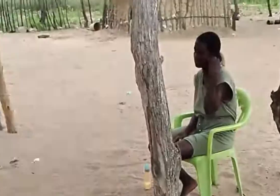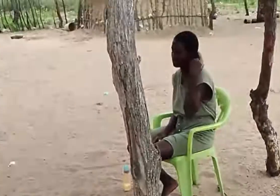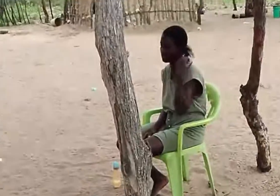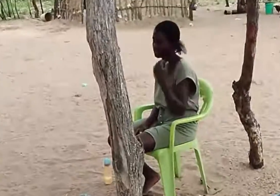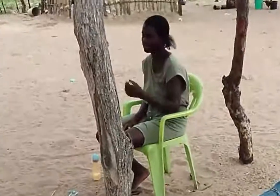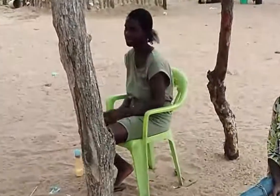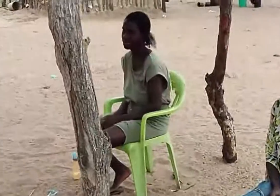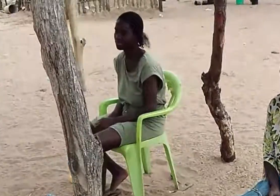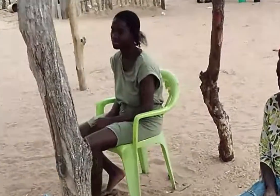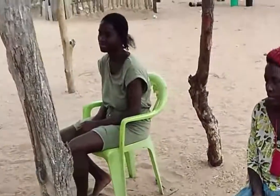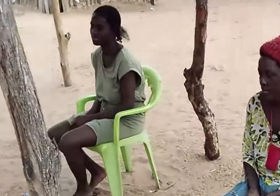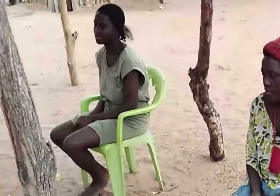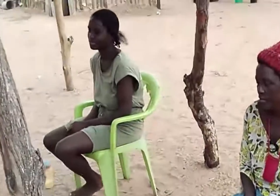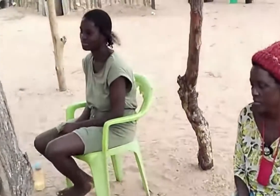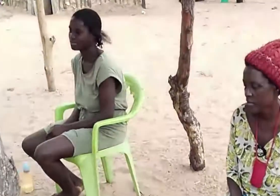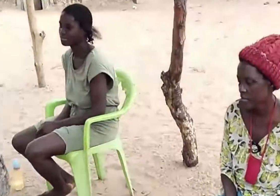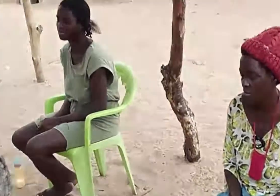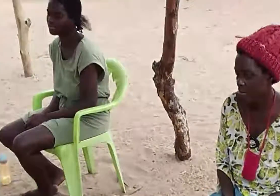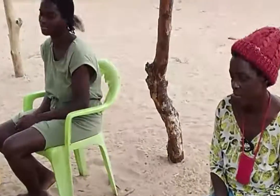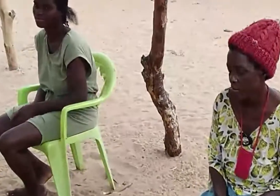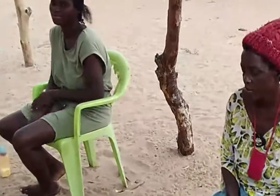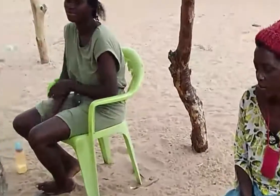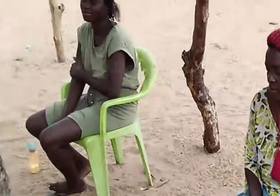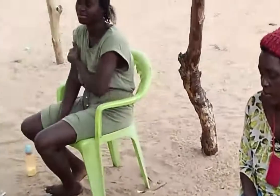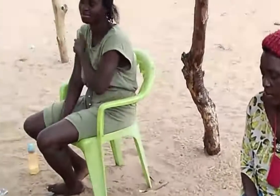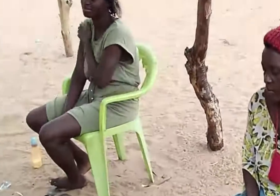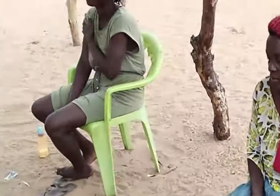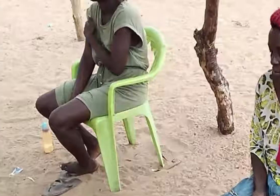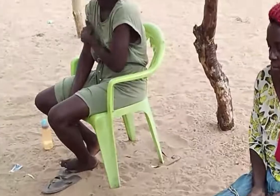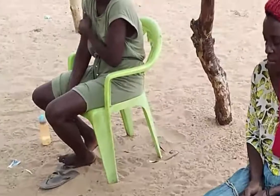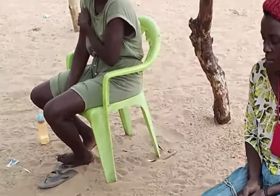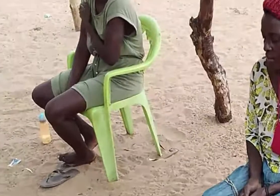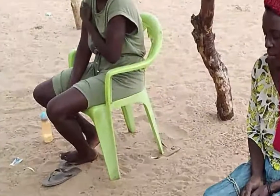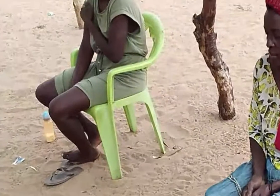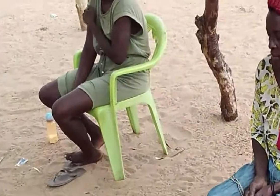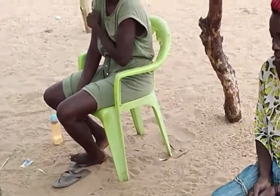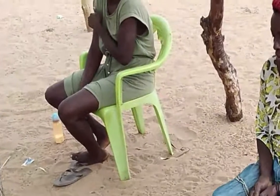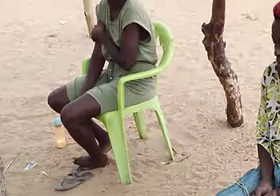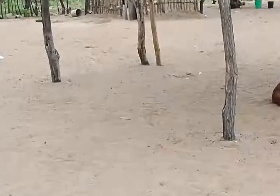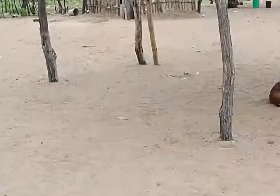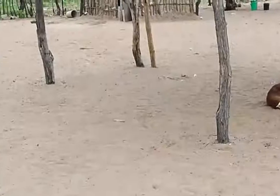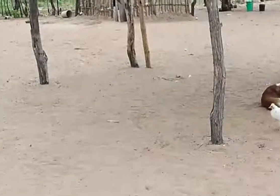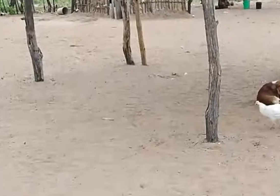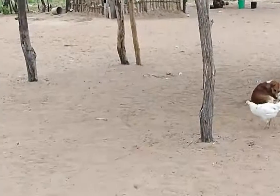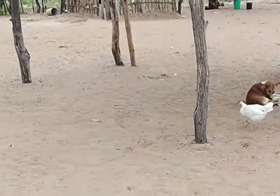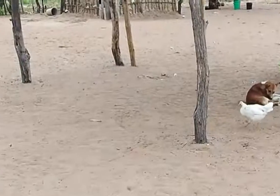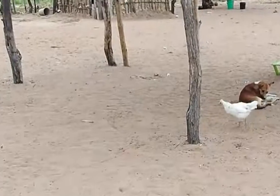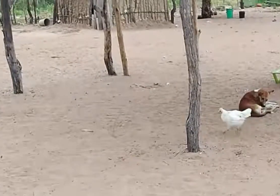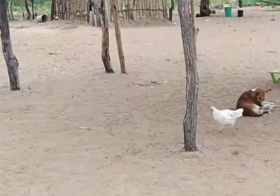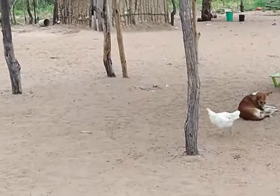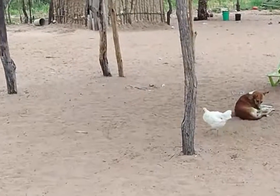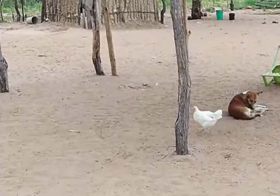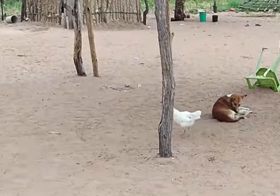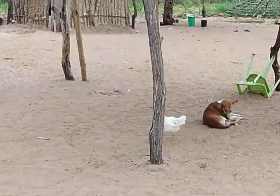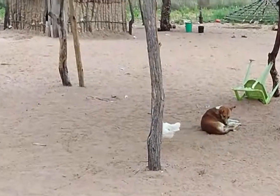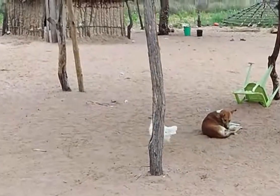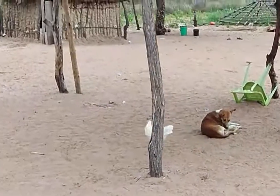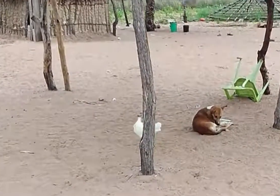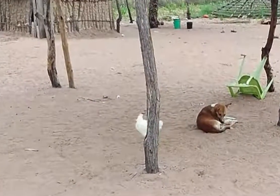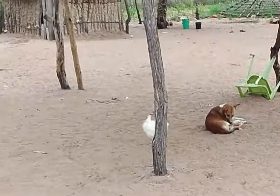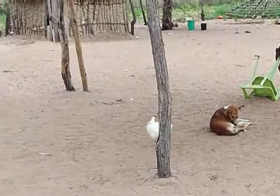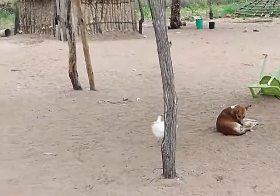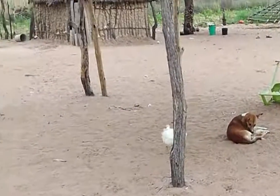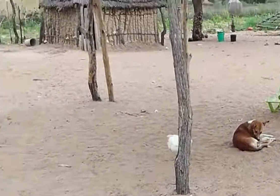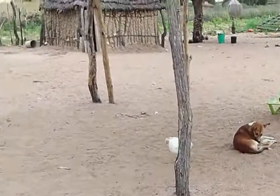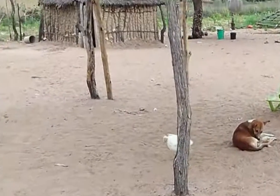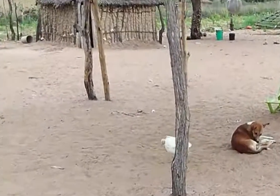to Nepembe's cooker shop. Namibian Sun understands that the 6 accused are close to the father of the late child. In that article,